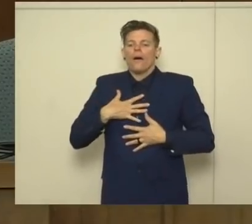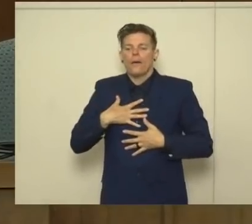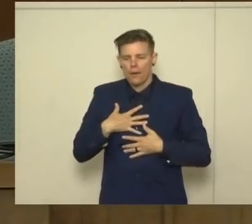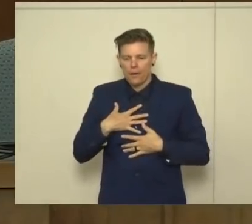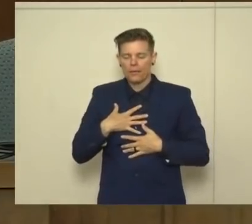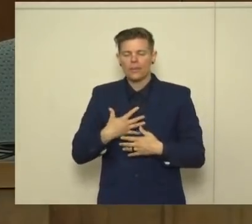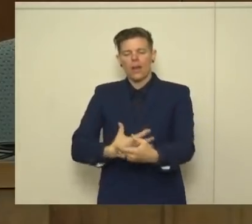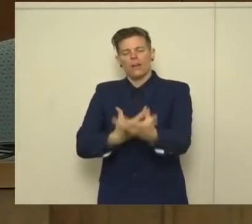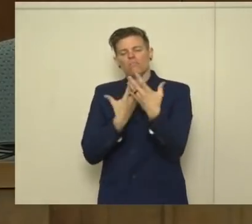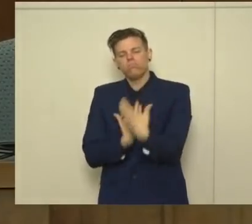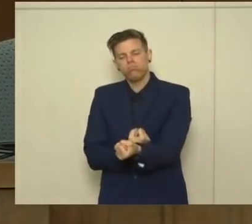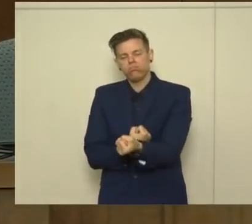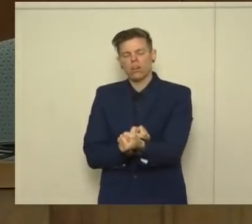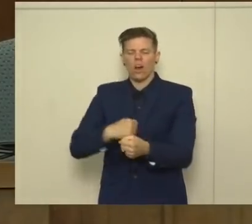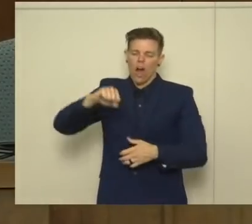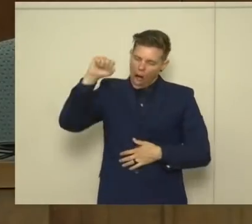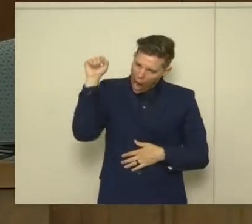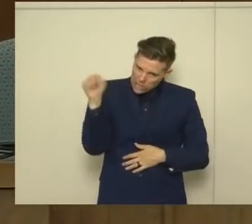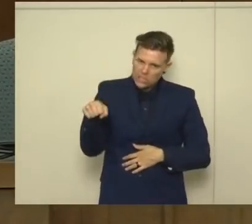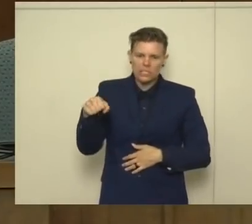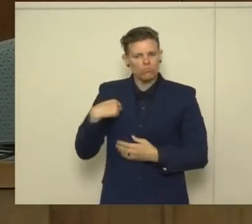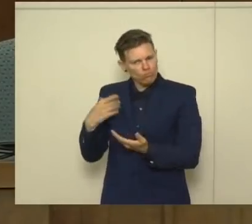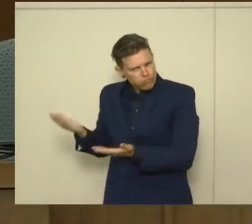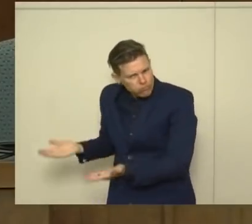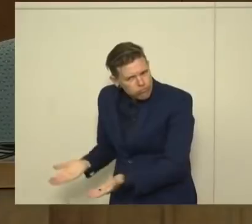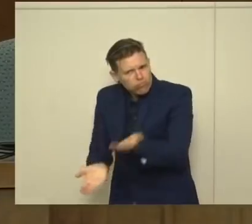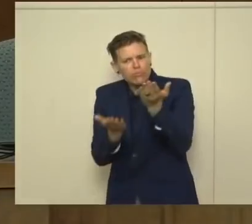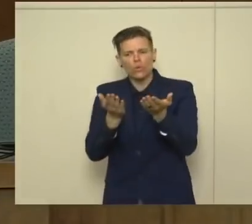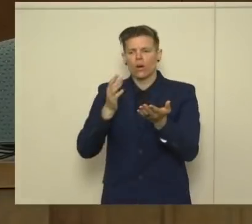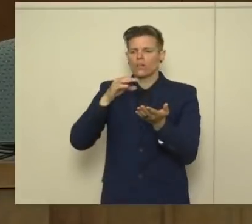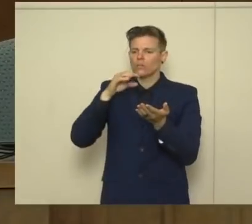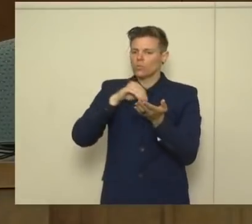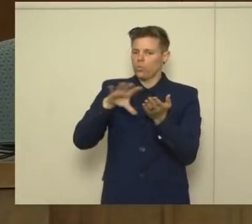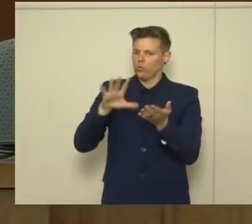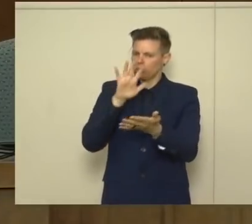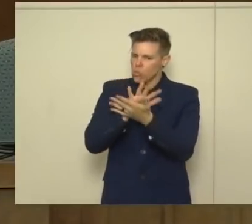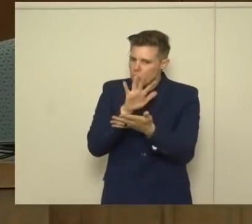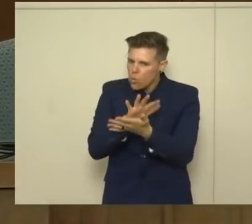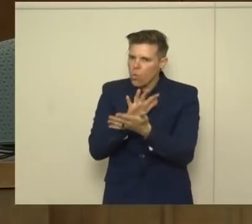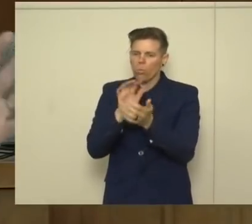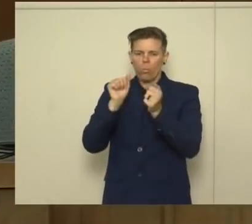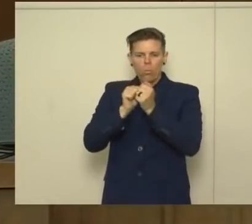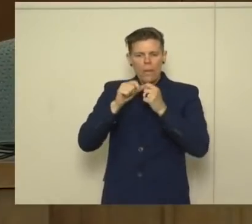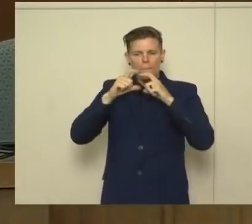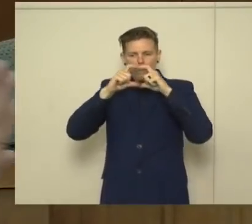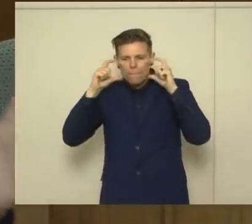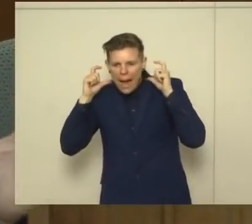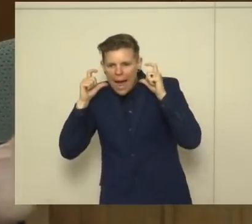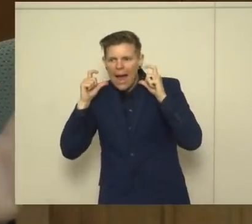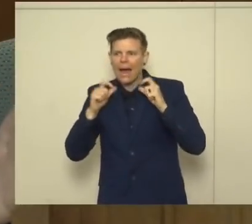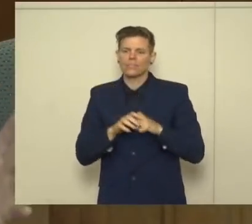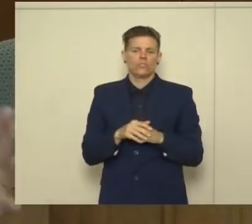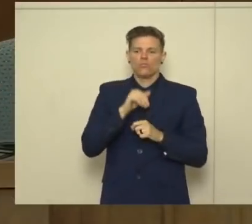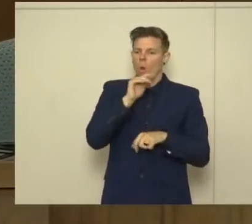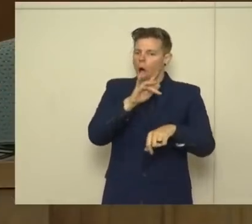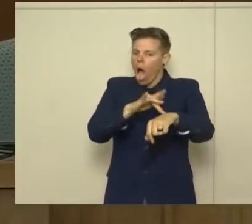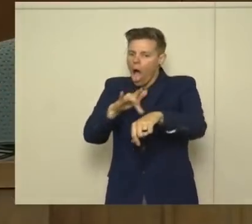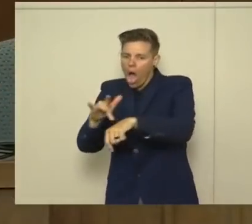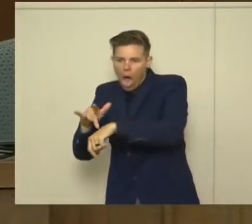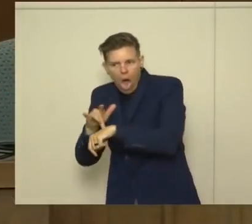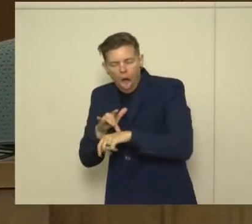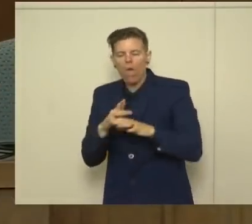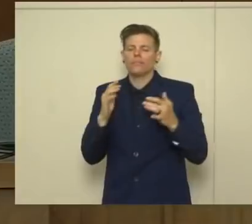school that day with their mask on and with those instructions to not touch others and to stay, to keep their